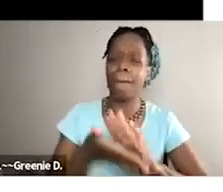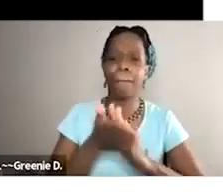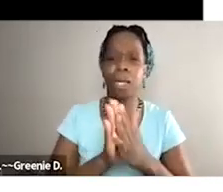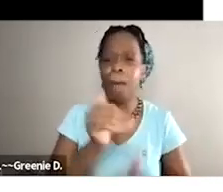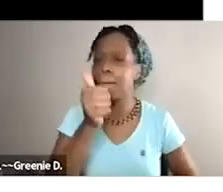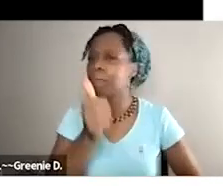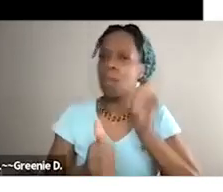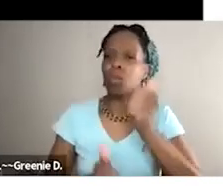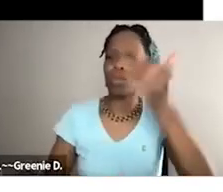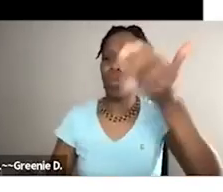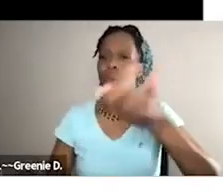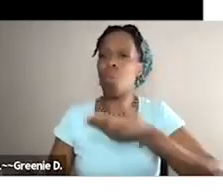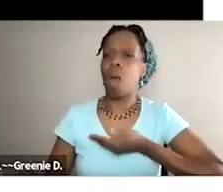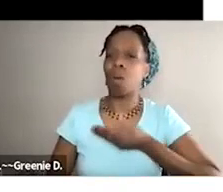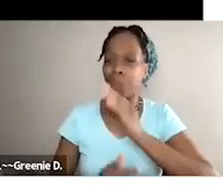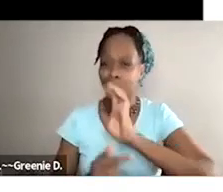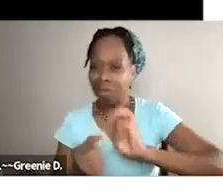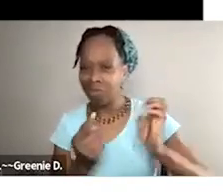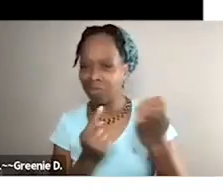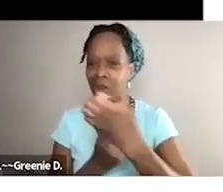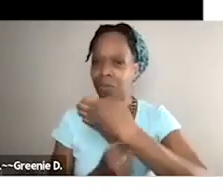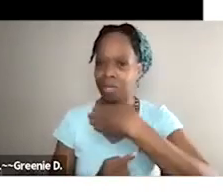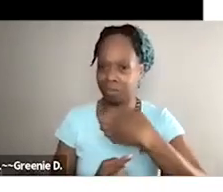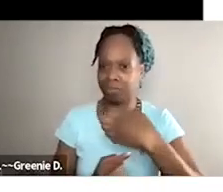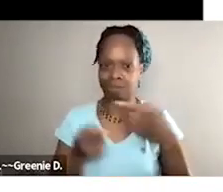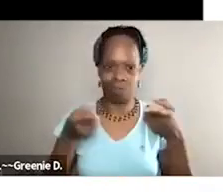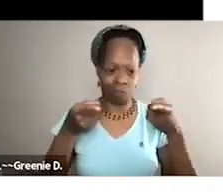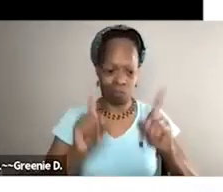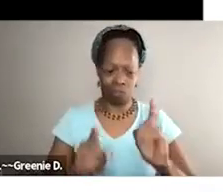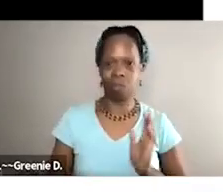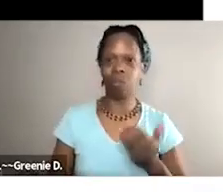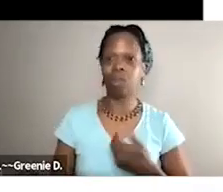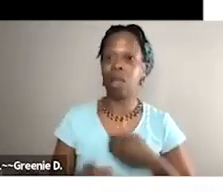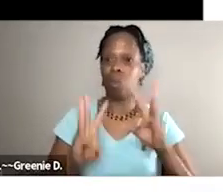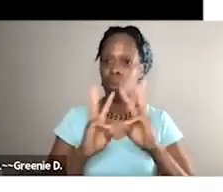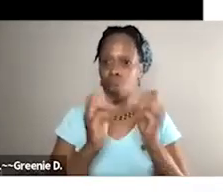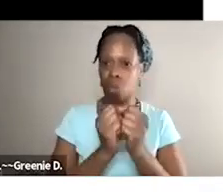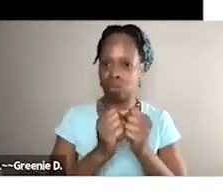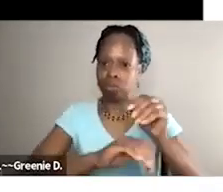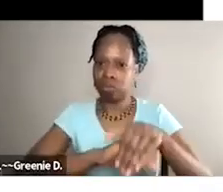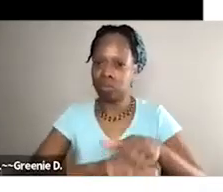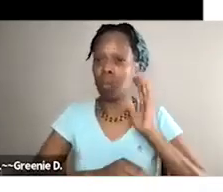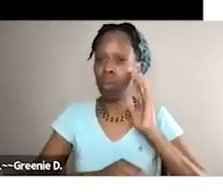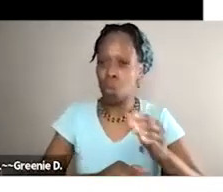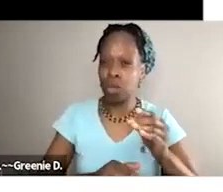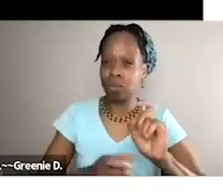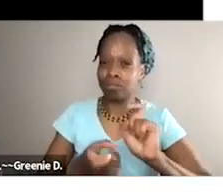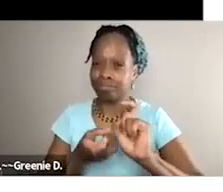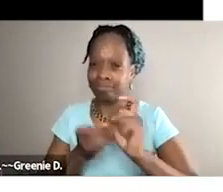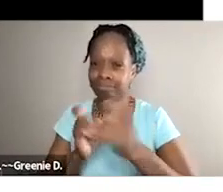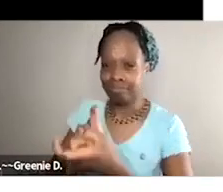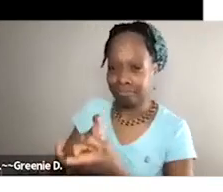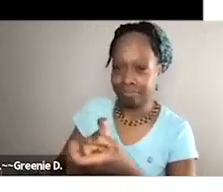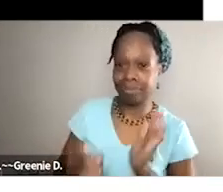So throughout this webinar, you'll hear us intentionally varying our language between